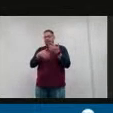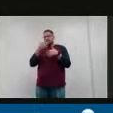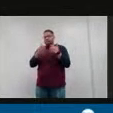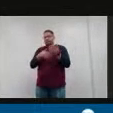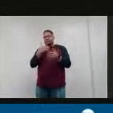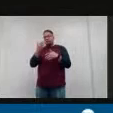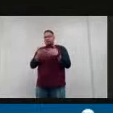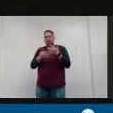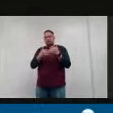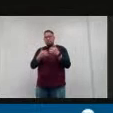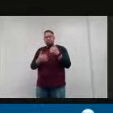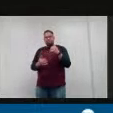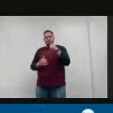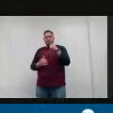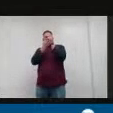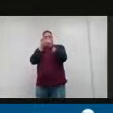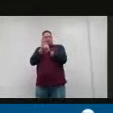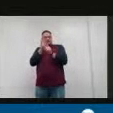stand up for themselves.